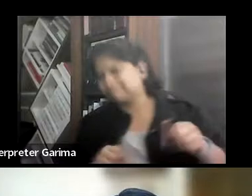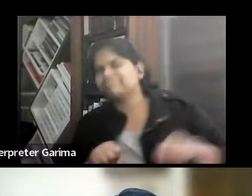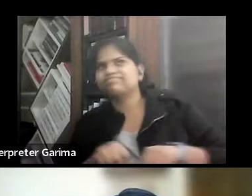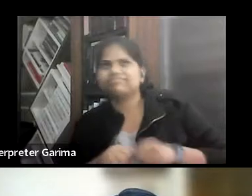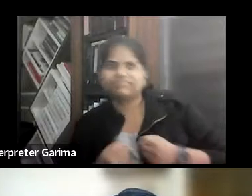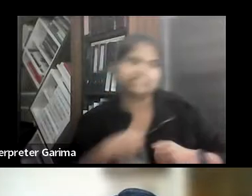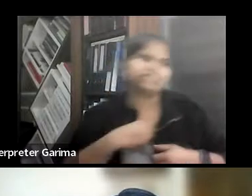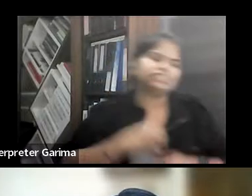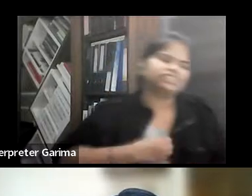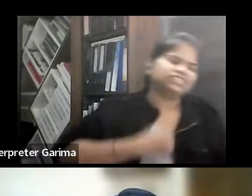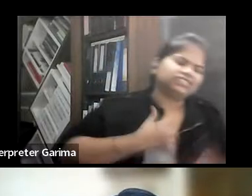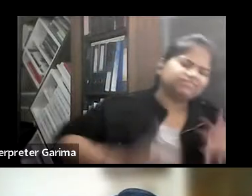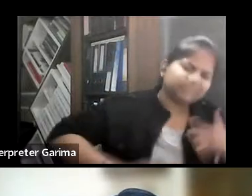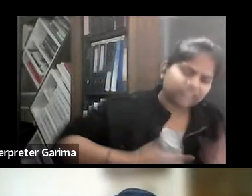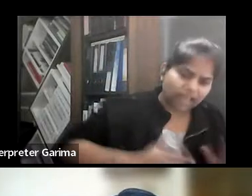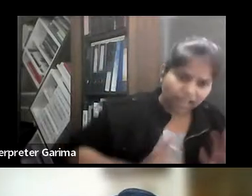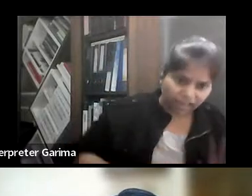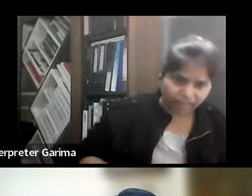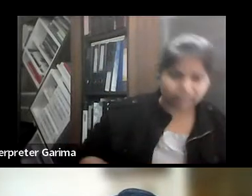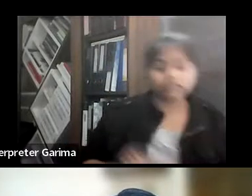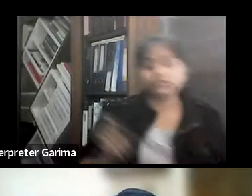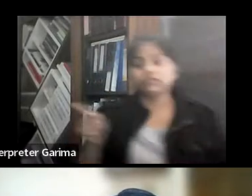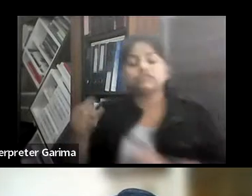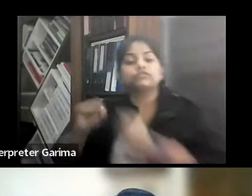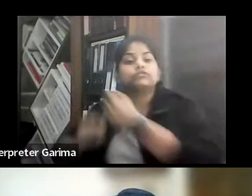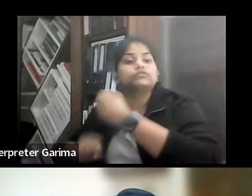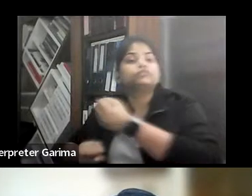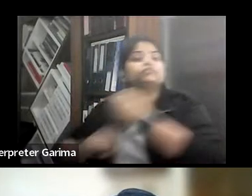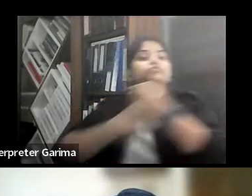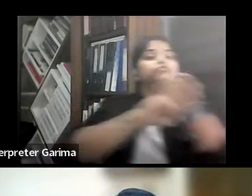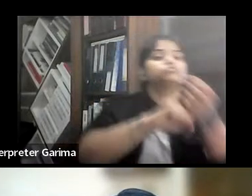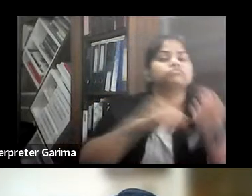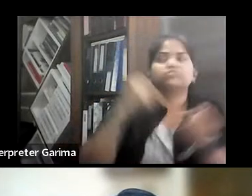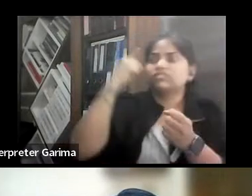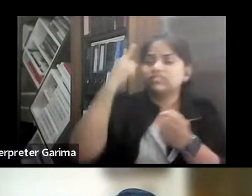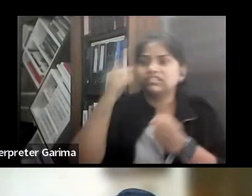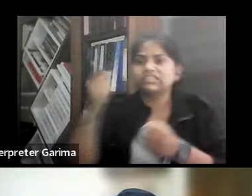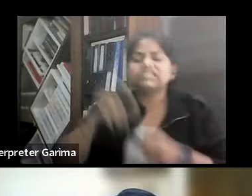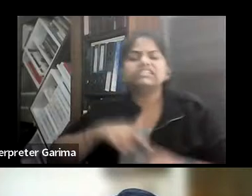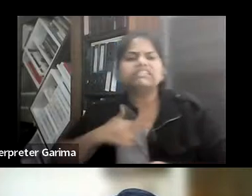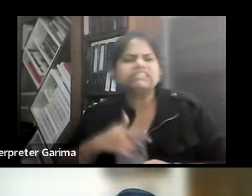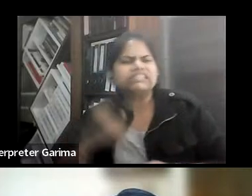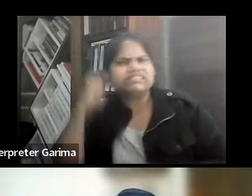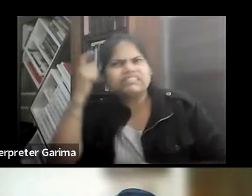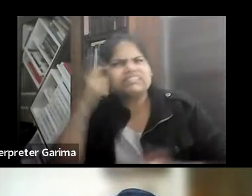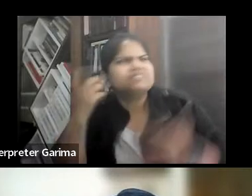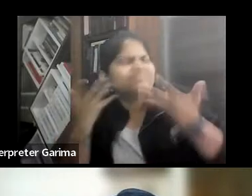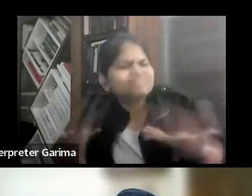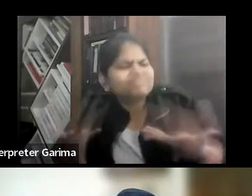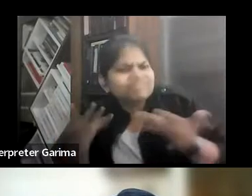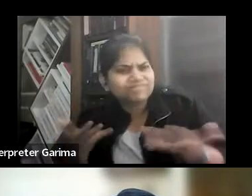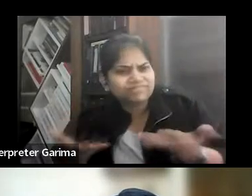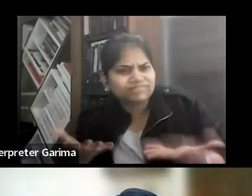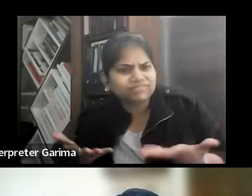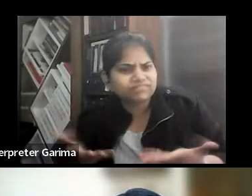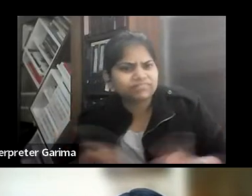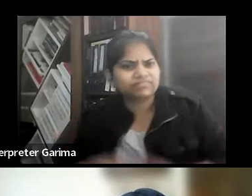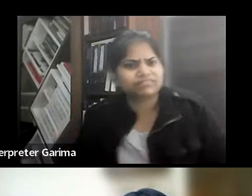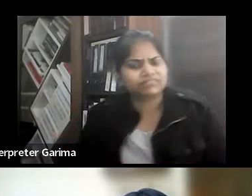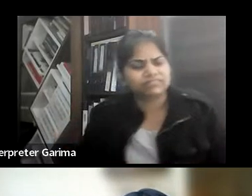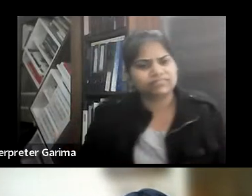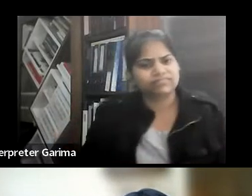the advocates and supporters do not understand what the artist is really thinking about. So